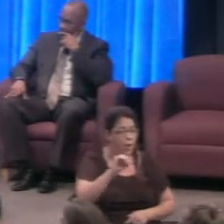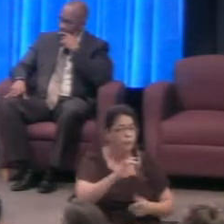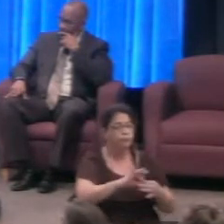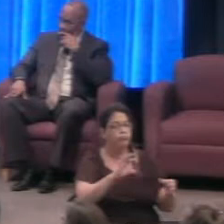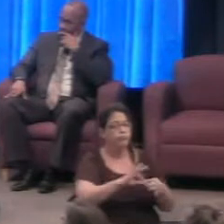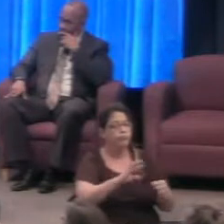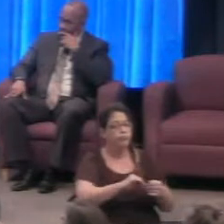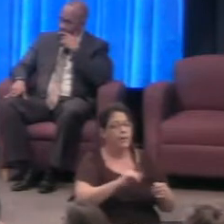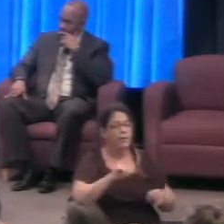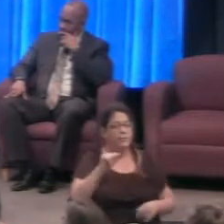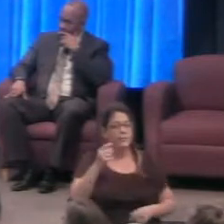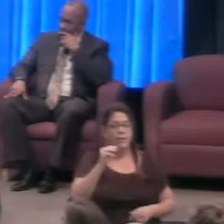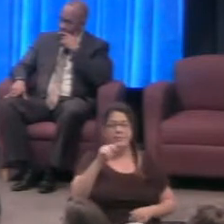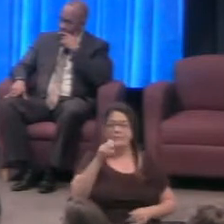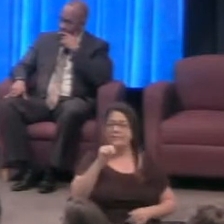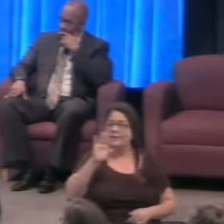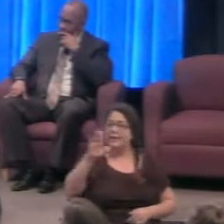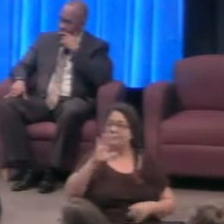Thompson's,